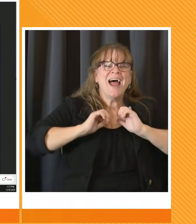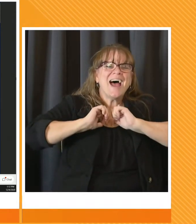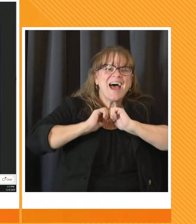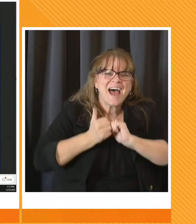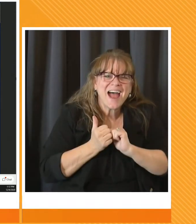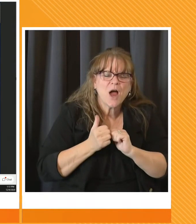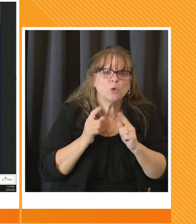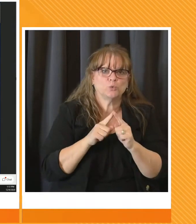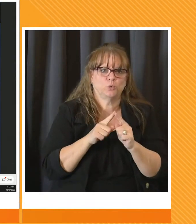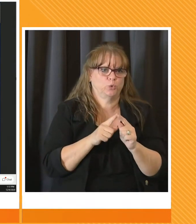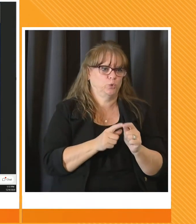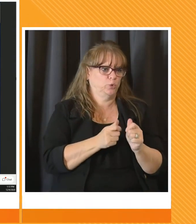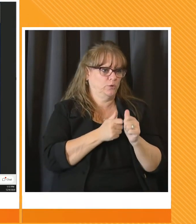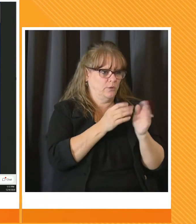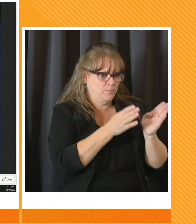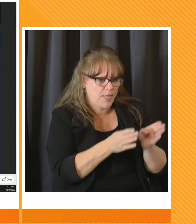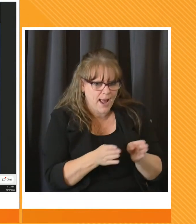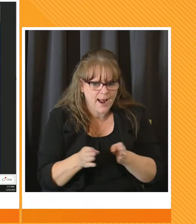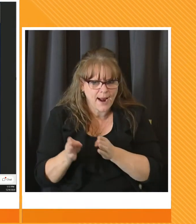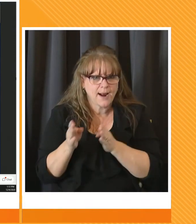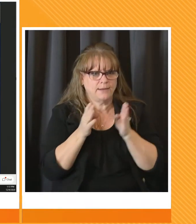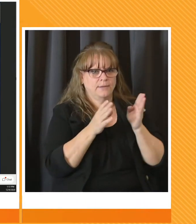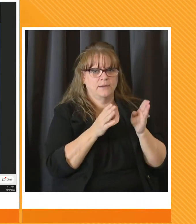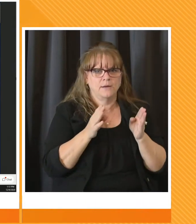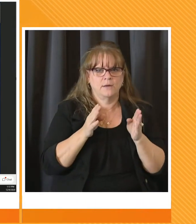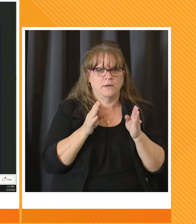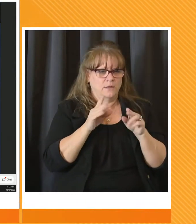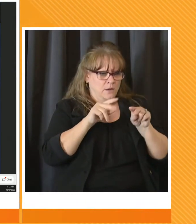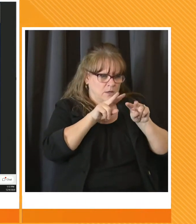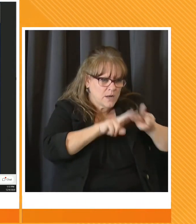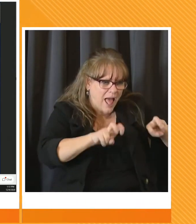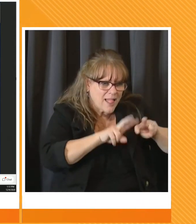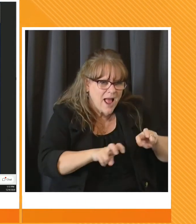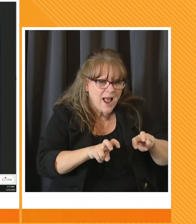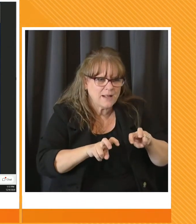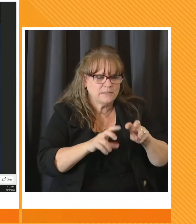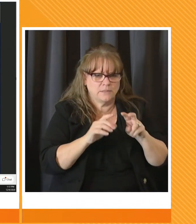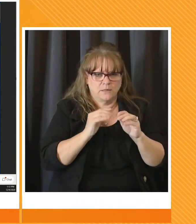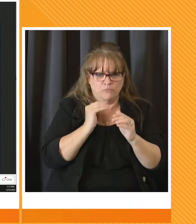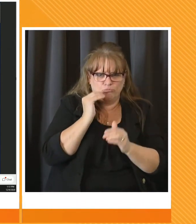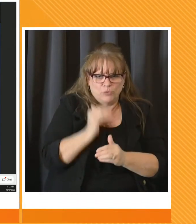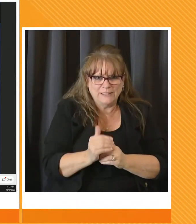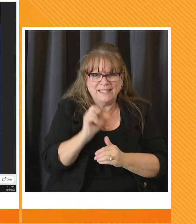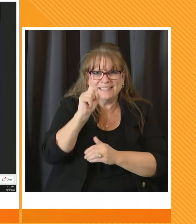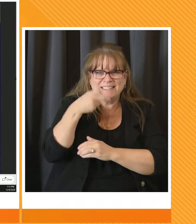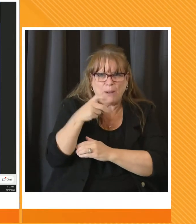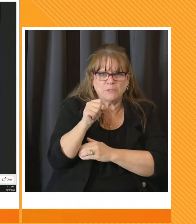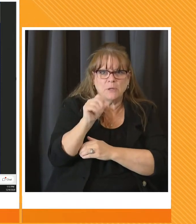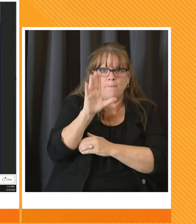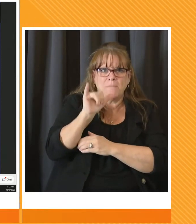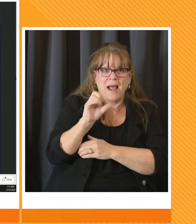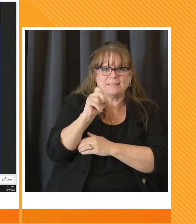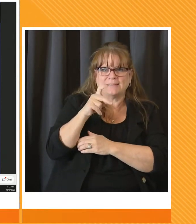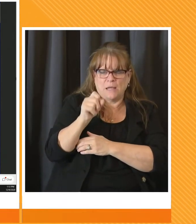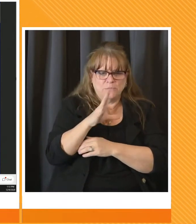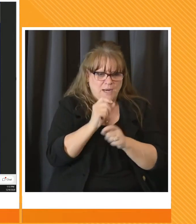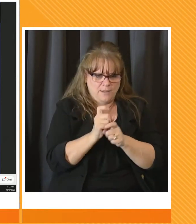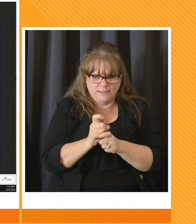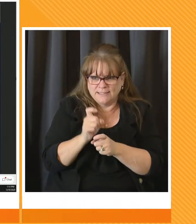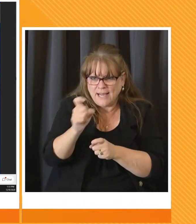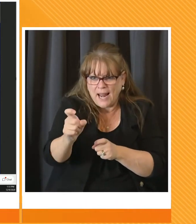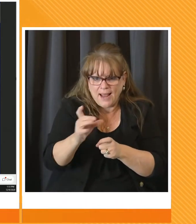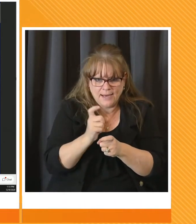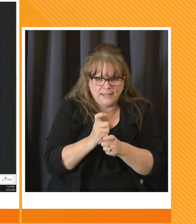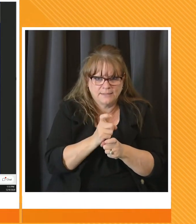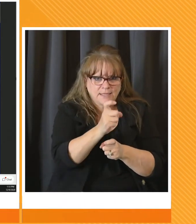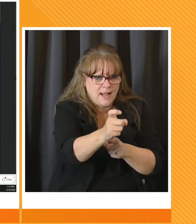monitor our progress and they will identify friction points. And then they will conduct dynamic planning to go resolve issues and be adaptable in